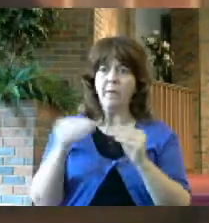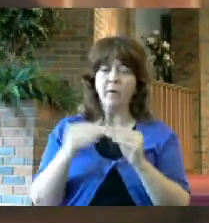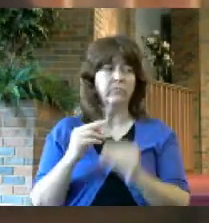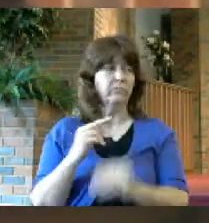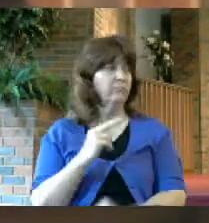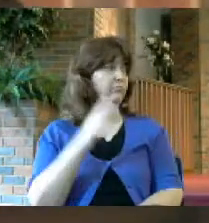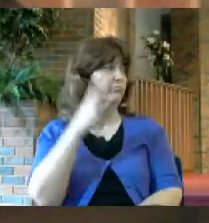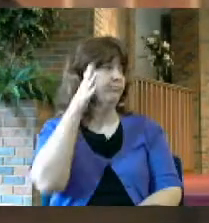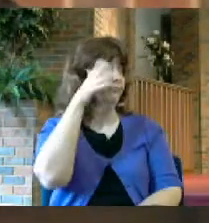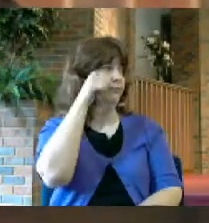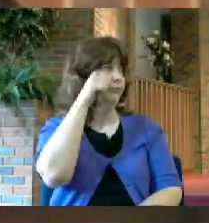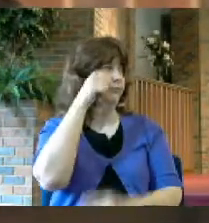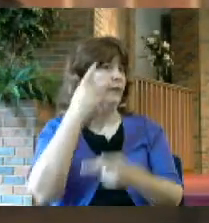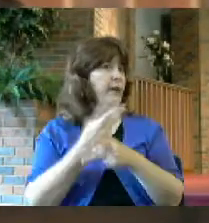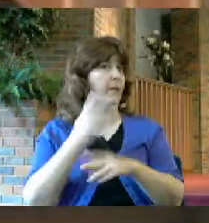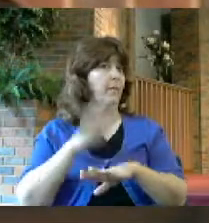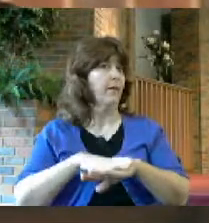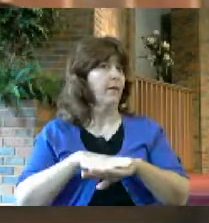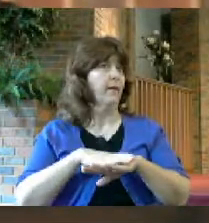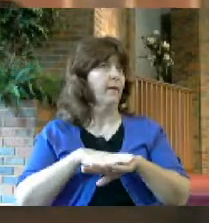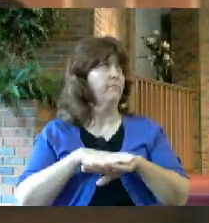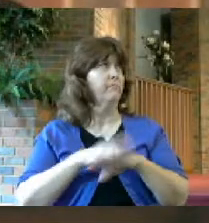kept